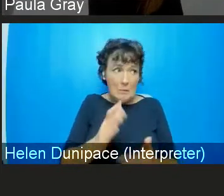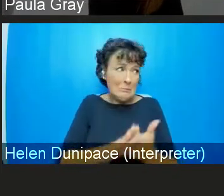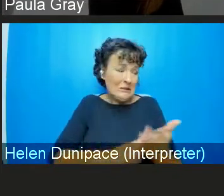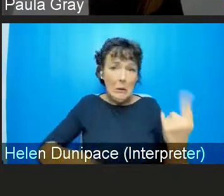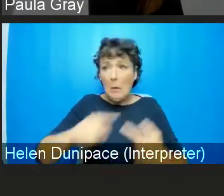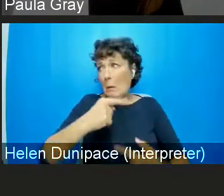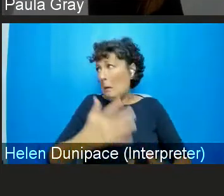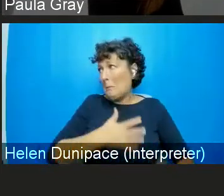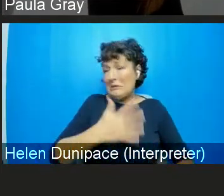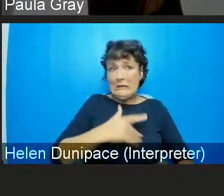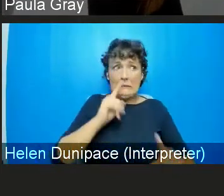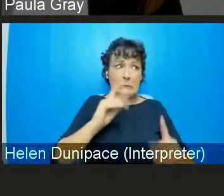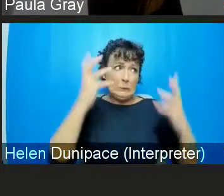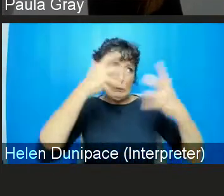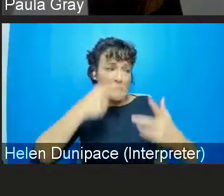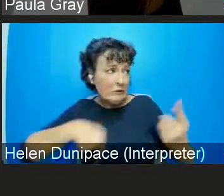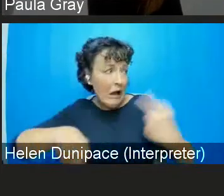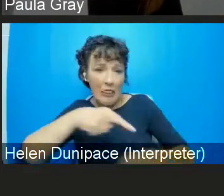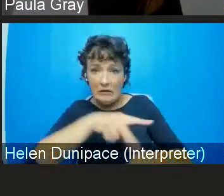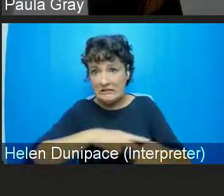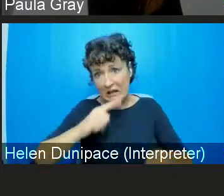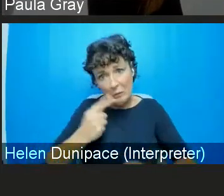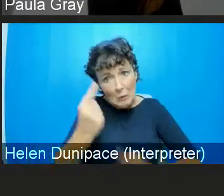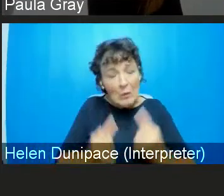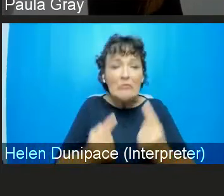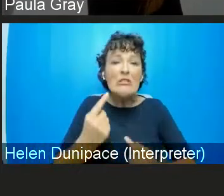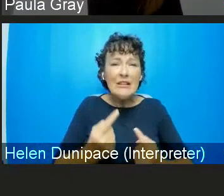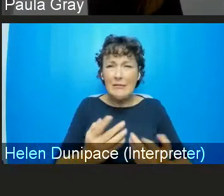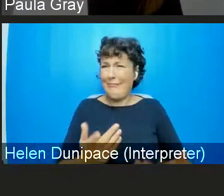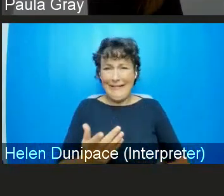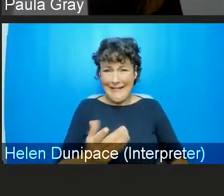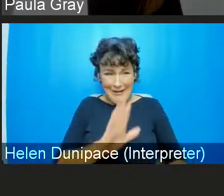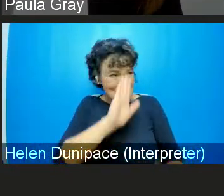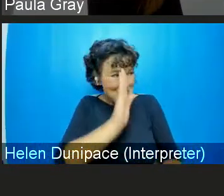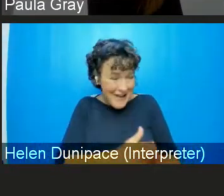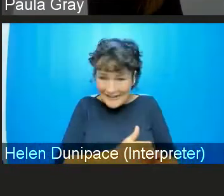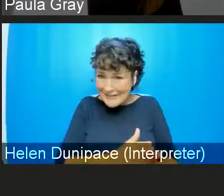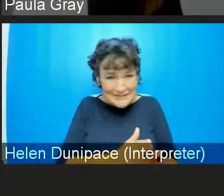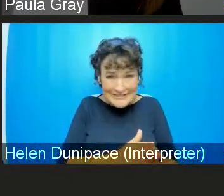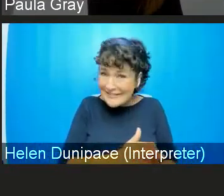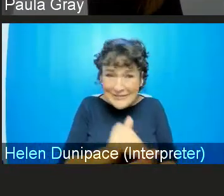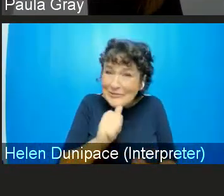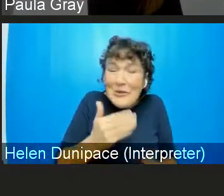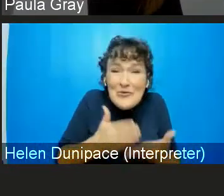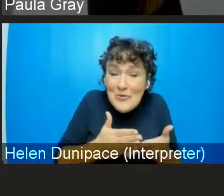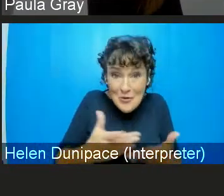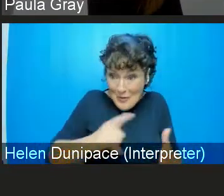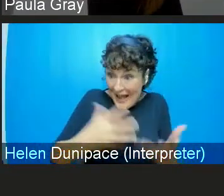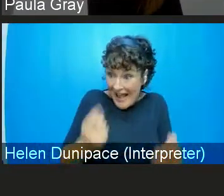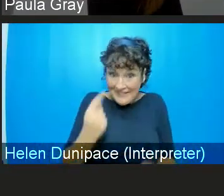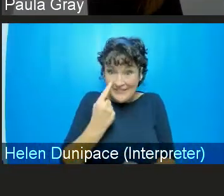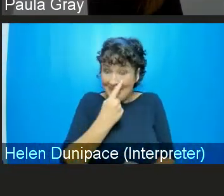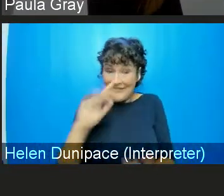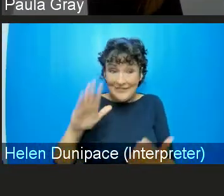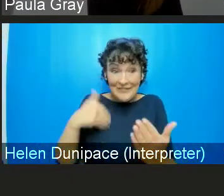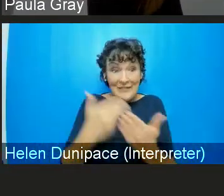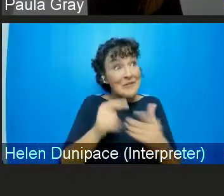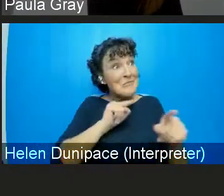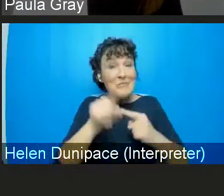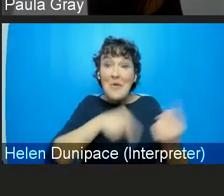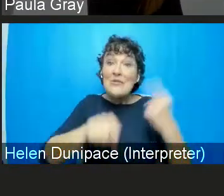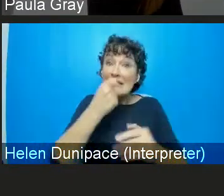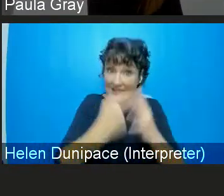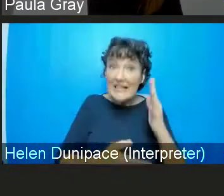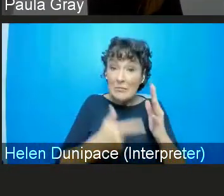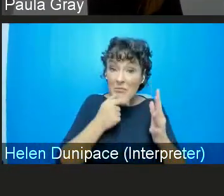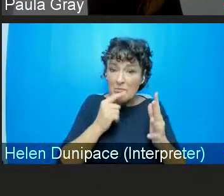going to be of concern to other members of staff. When the reality, again, is that we know that for the vast majority of disabled people, reasonable